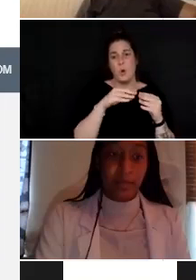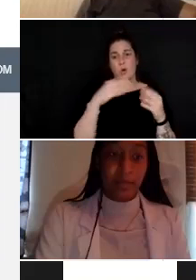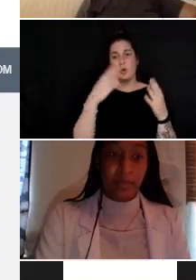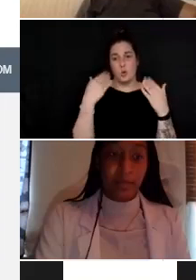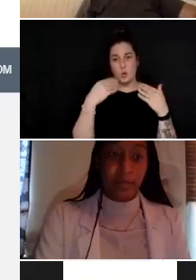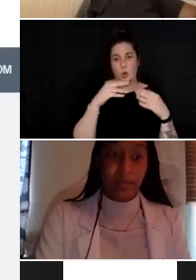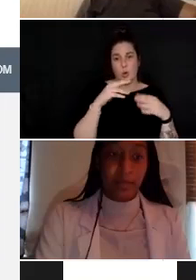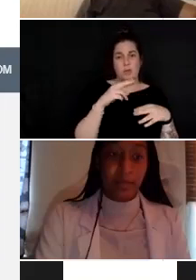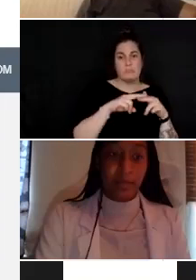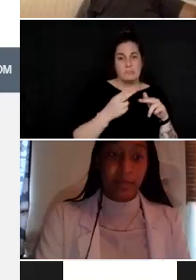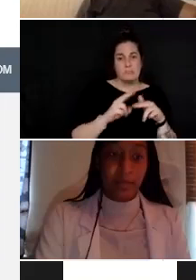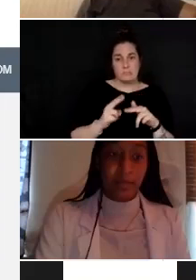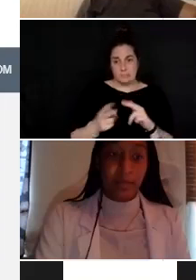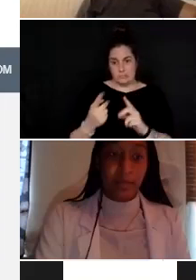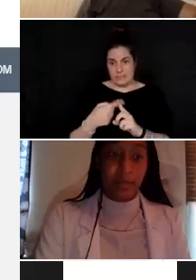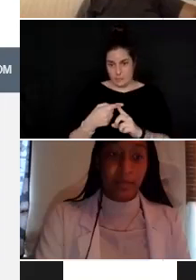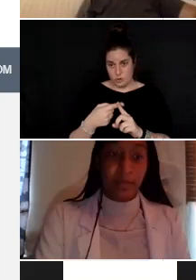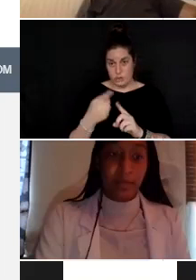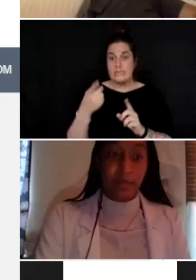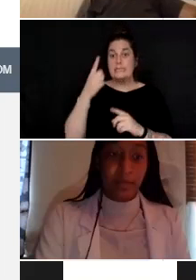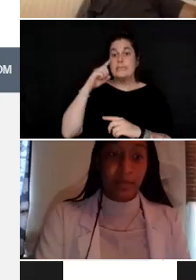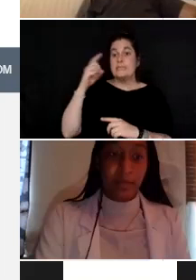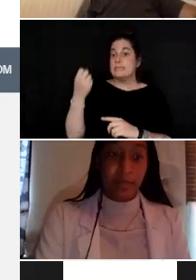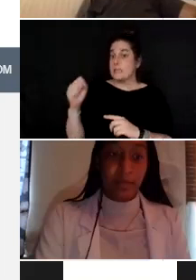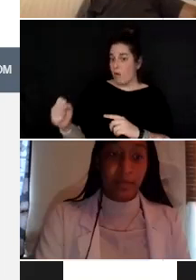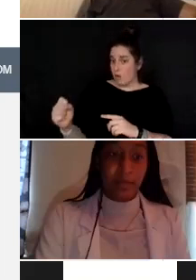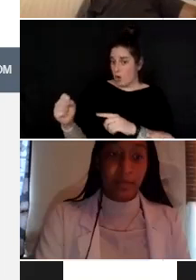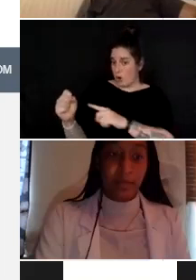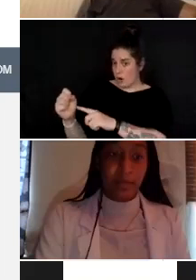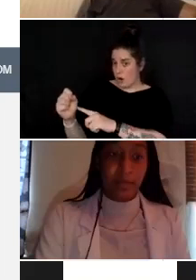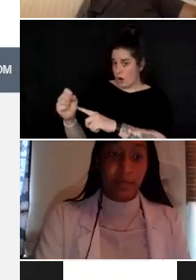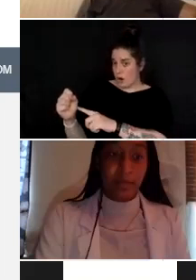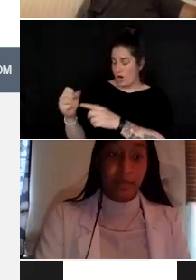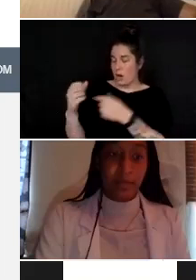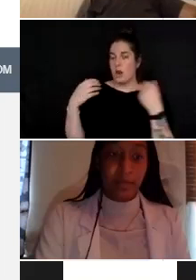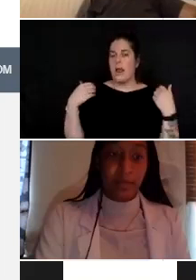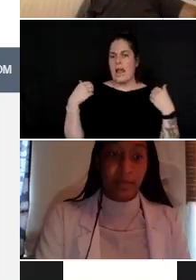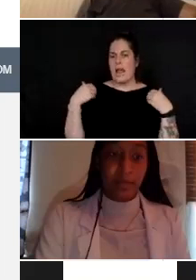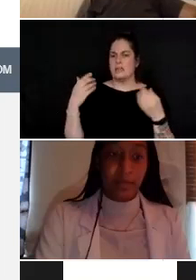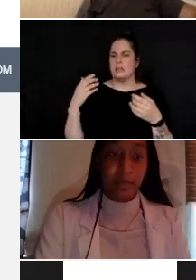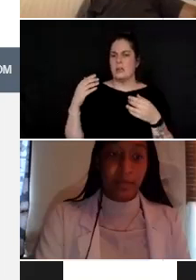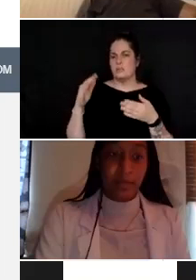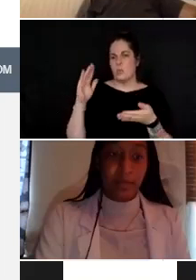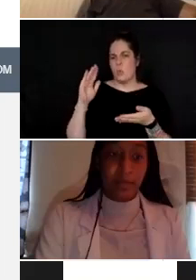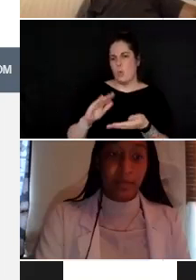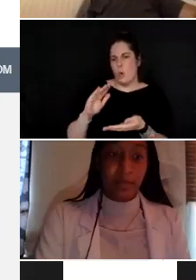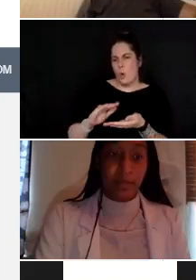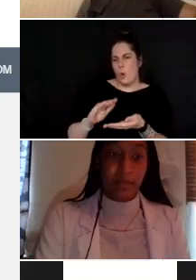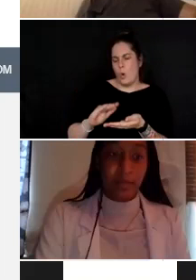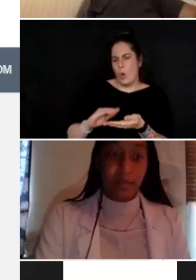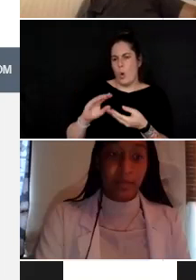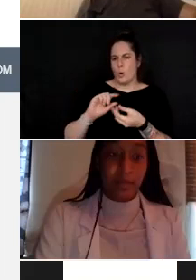Silver, on the other hand, is a material with one of the lower values of specific heat. So it's